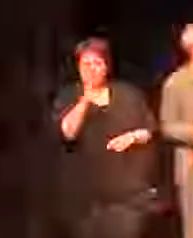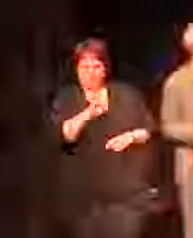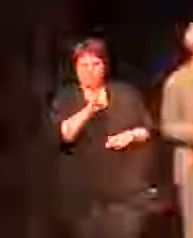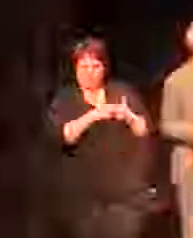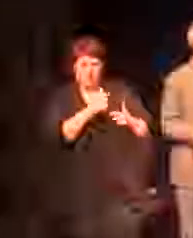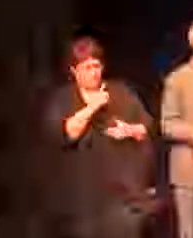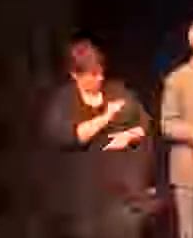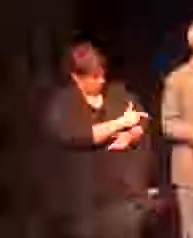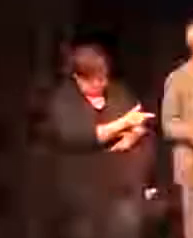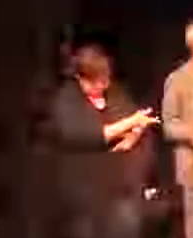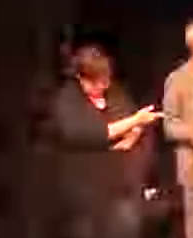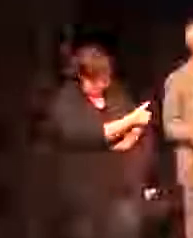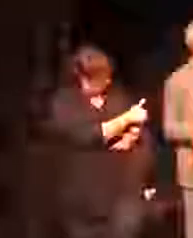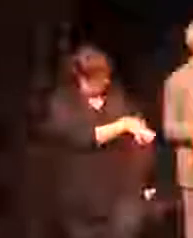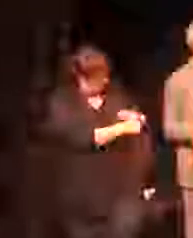on that?